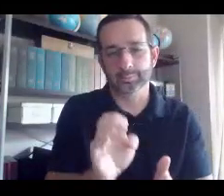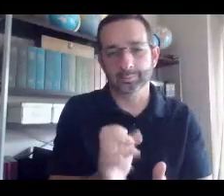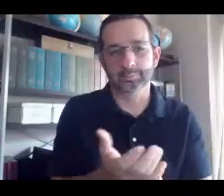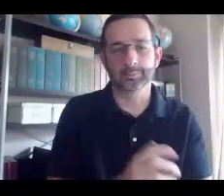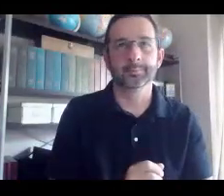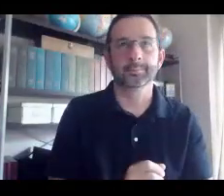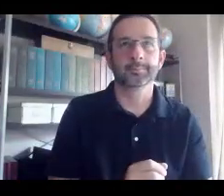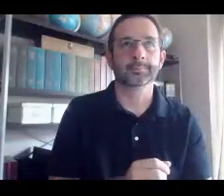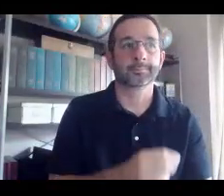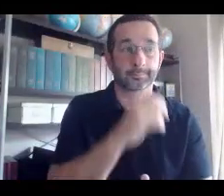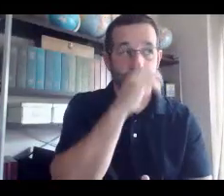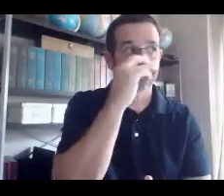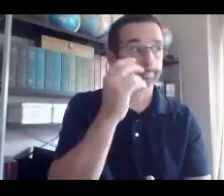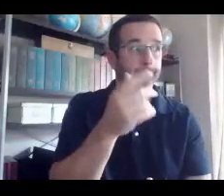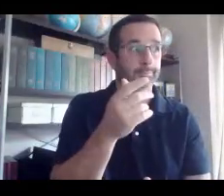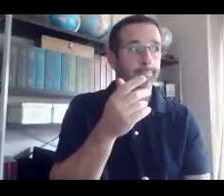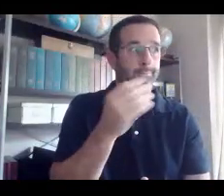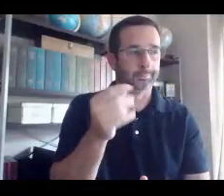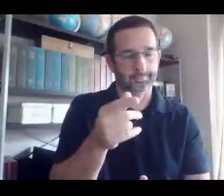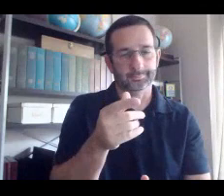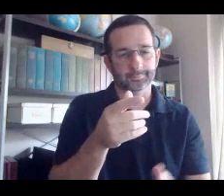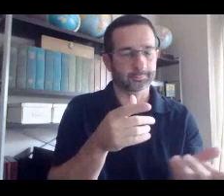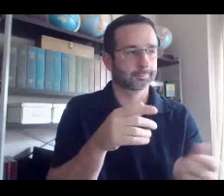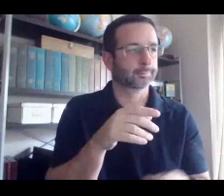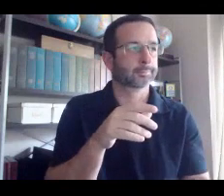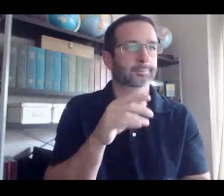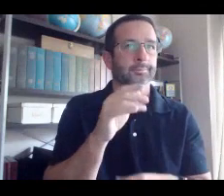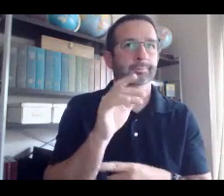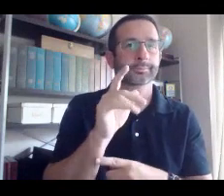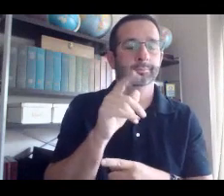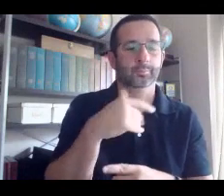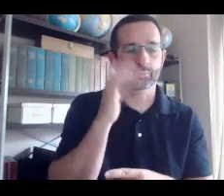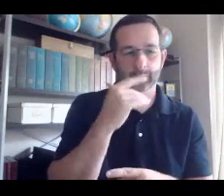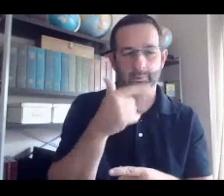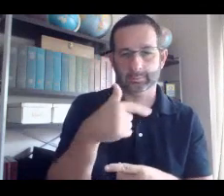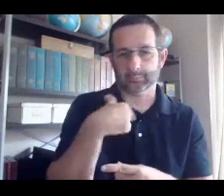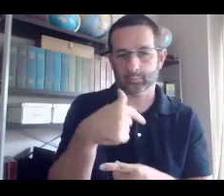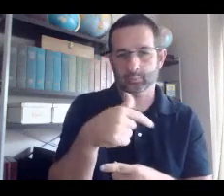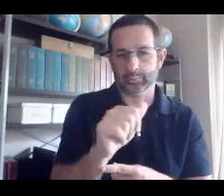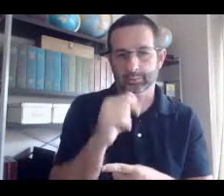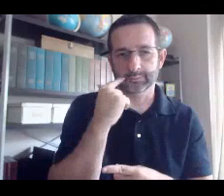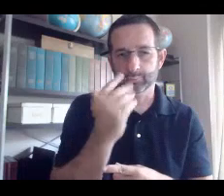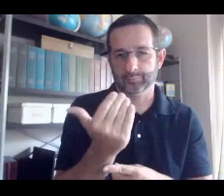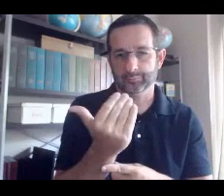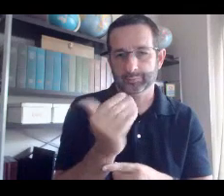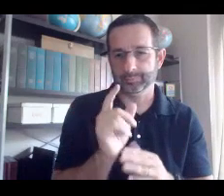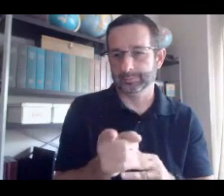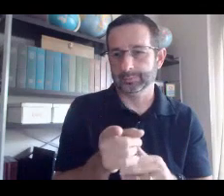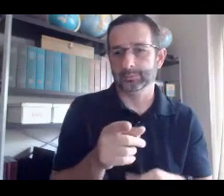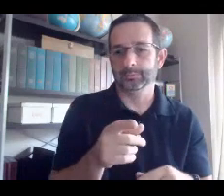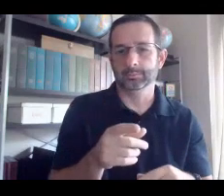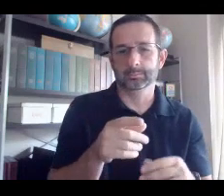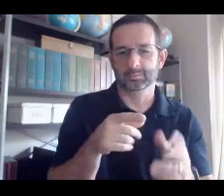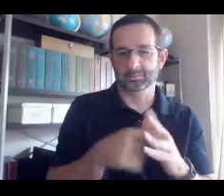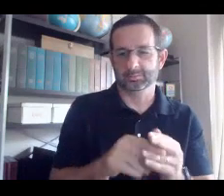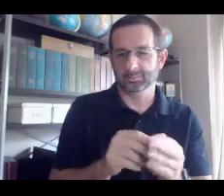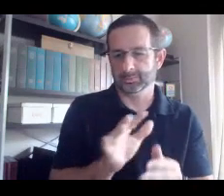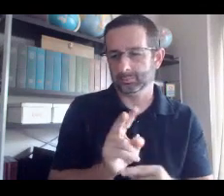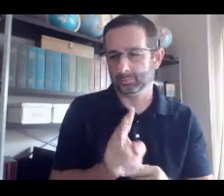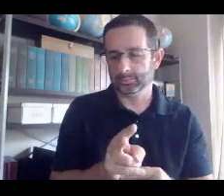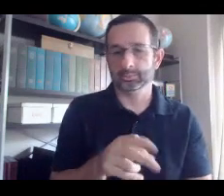experience. So more communication and advance notice we have of any changes, the better everything will be. So we'll have